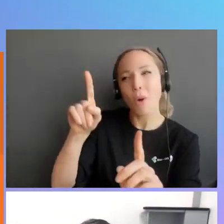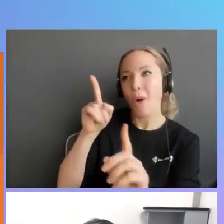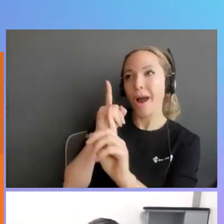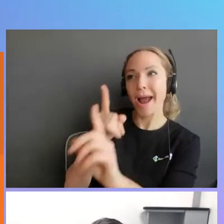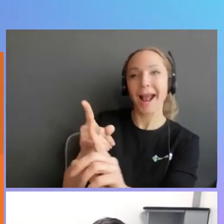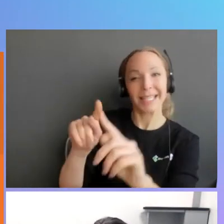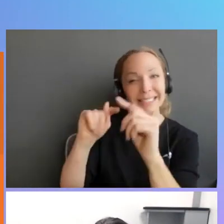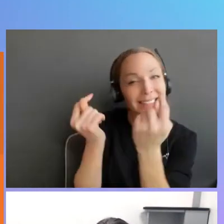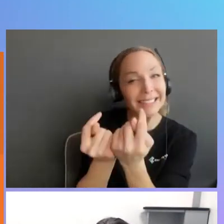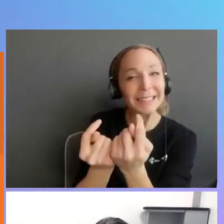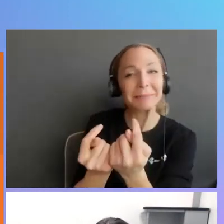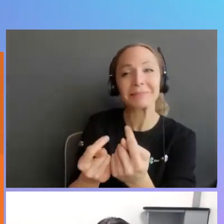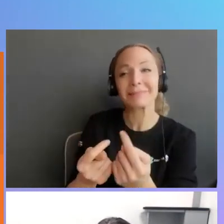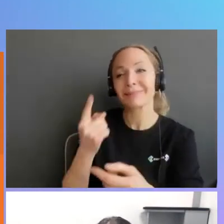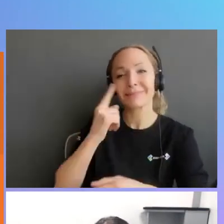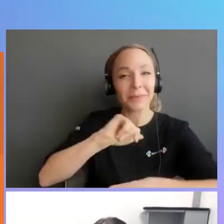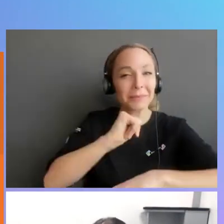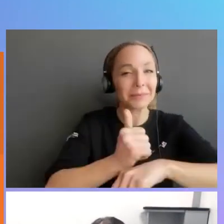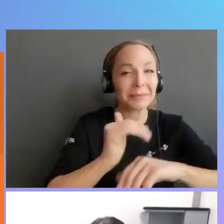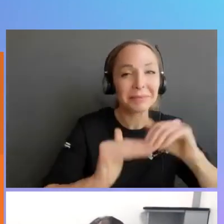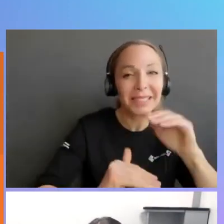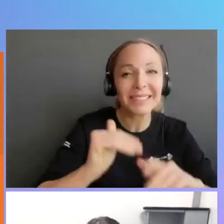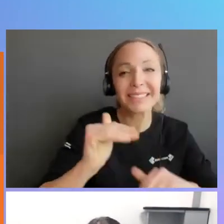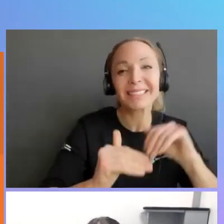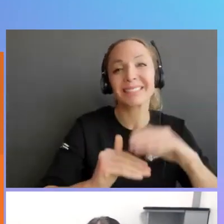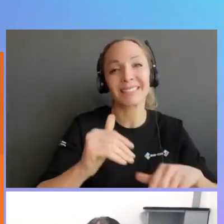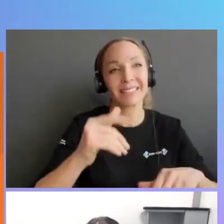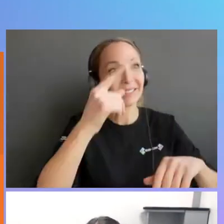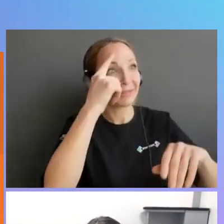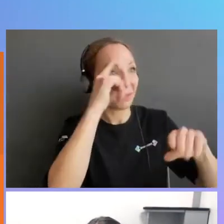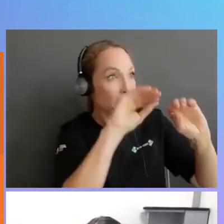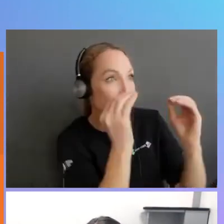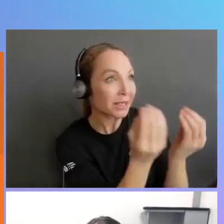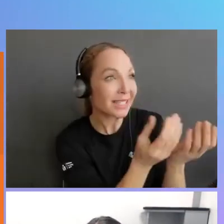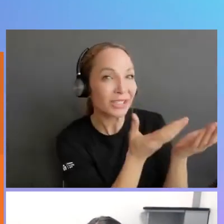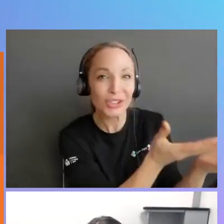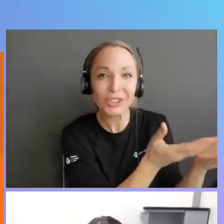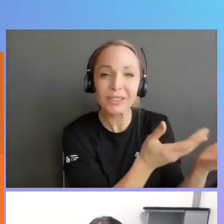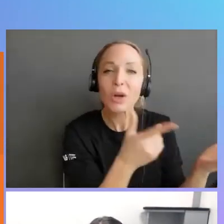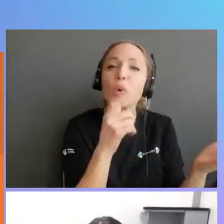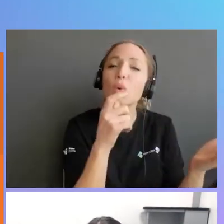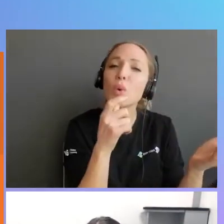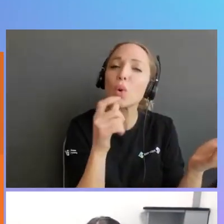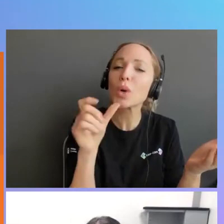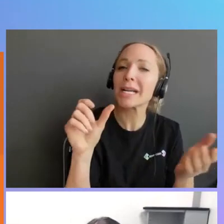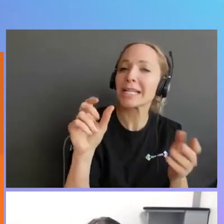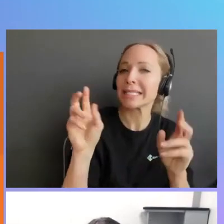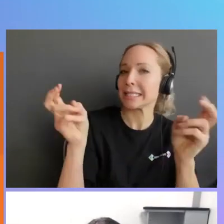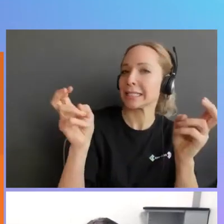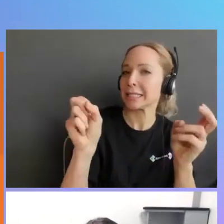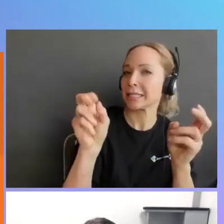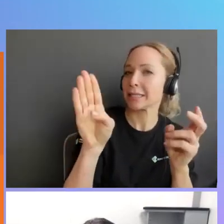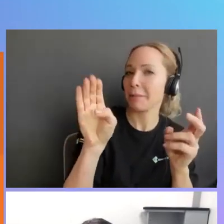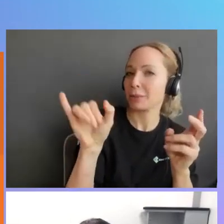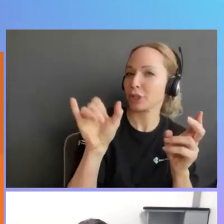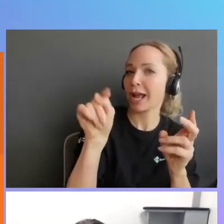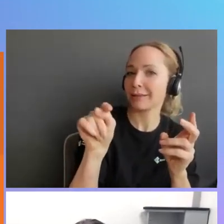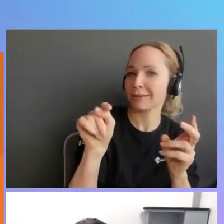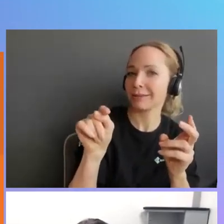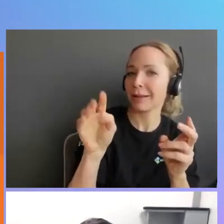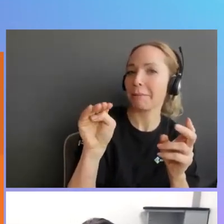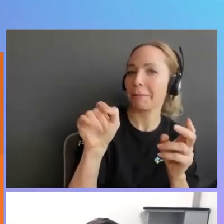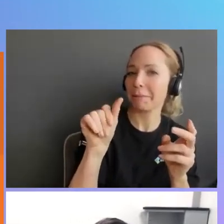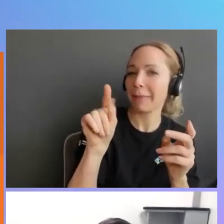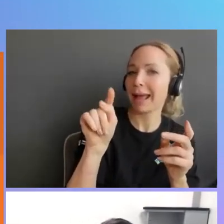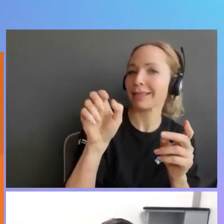the team, tied to the organization? It can feel like the accessibility SME is an accessibility cop. So like a speed